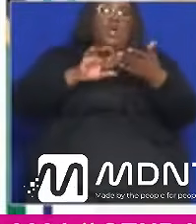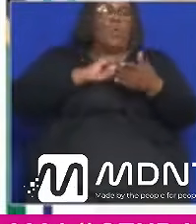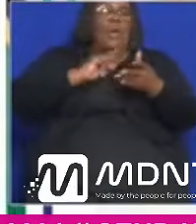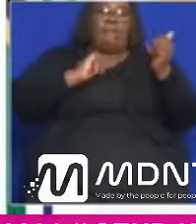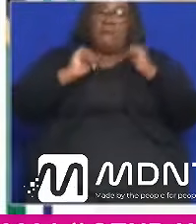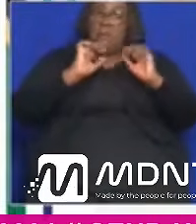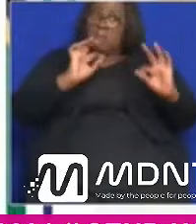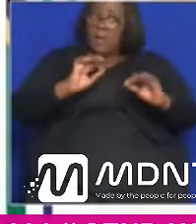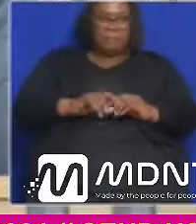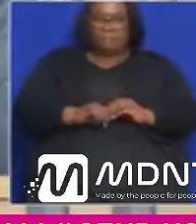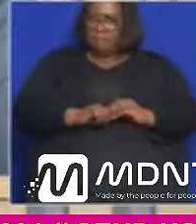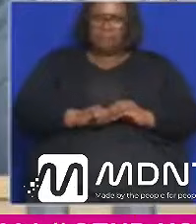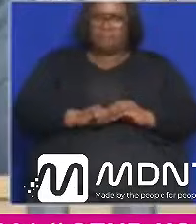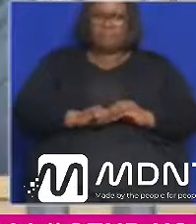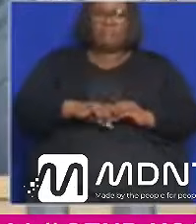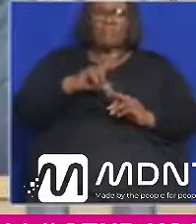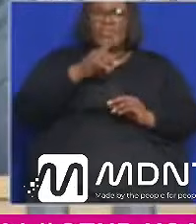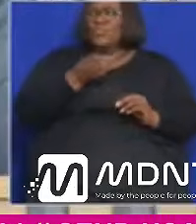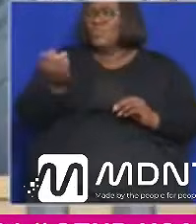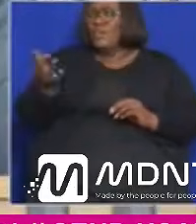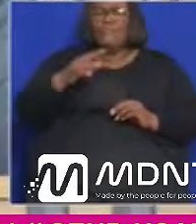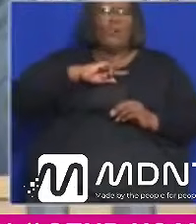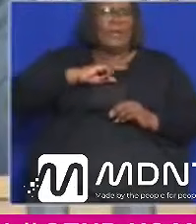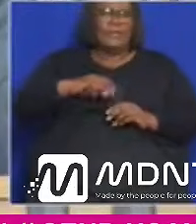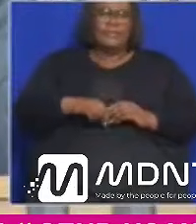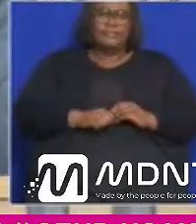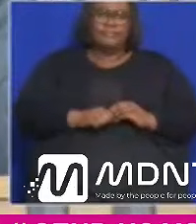purpose of sharing it with him, if I may ask?